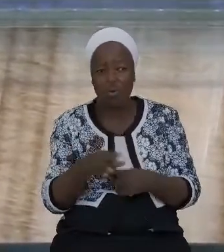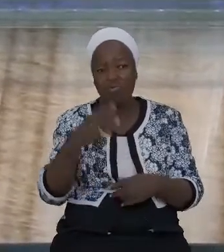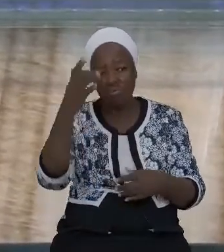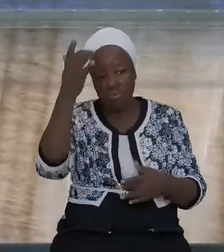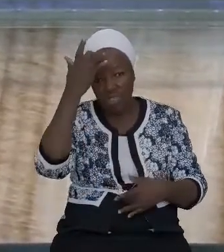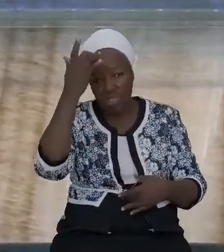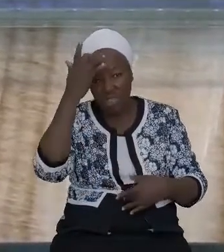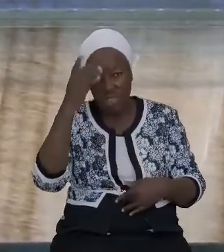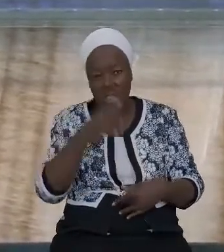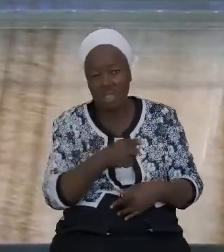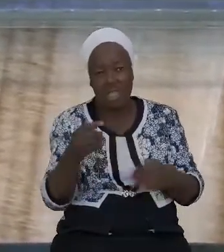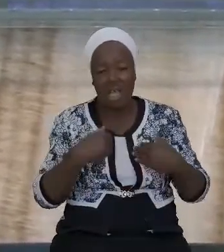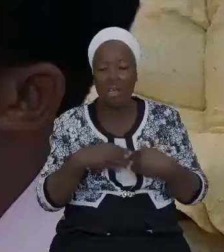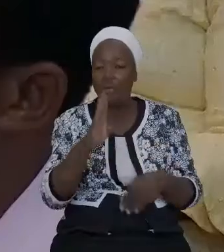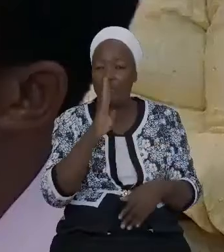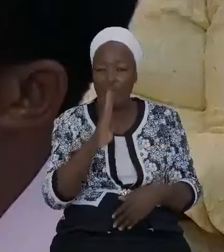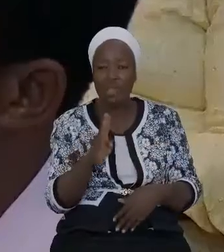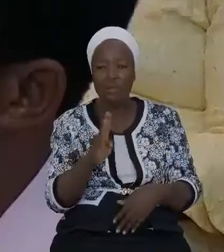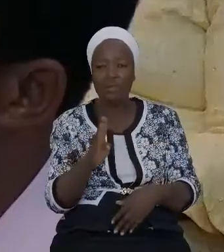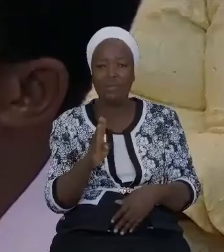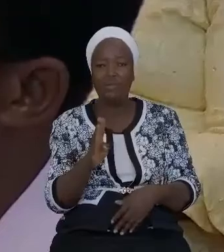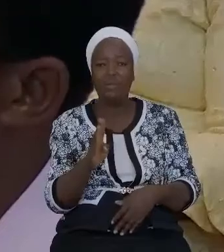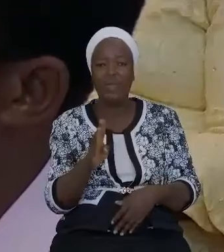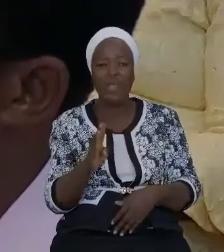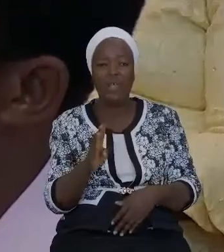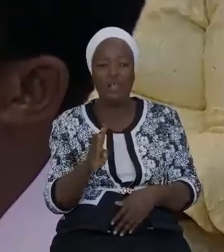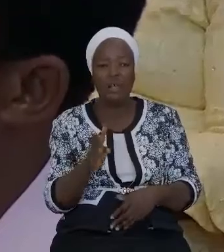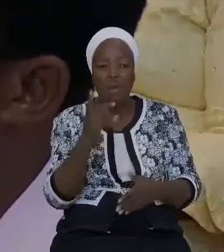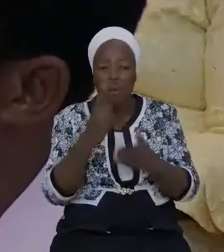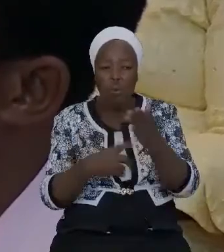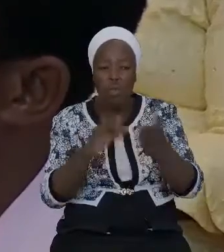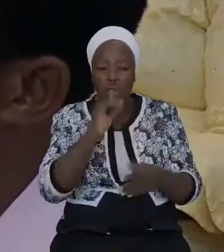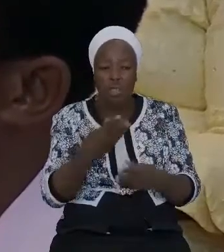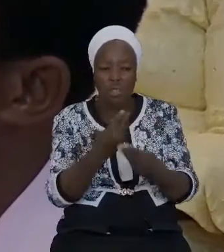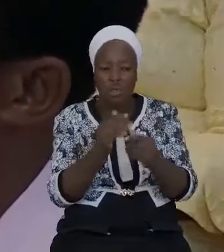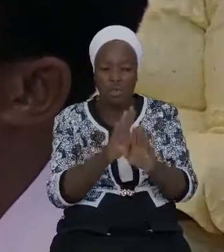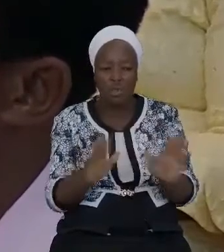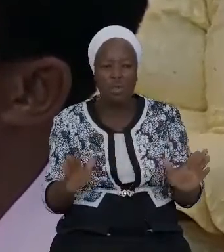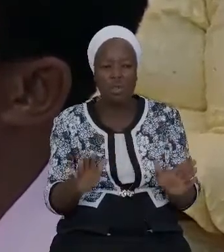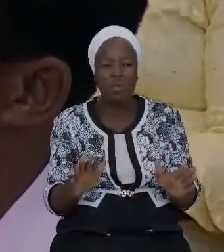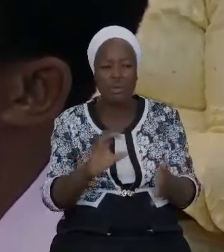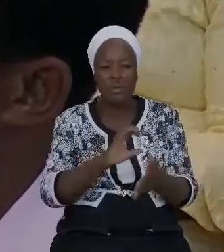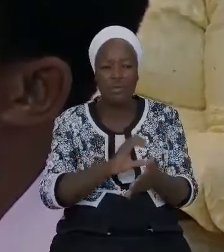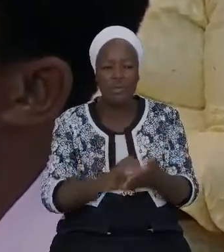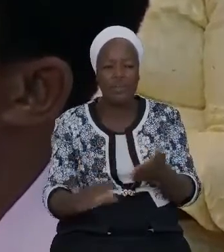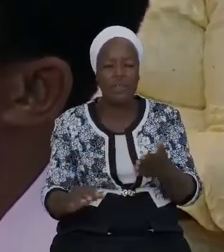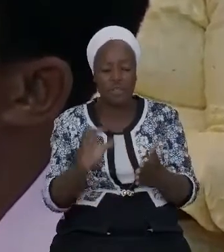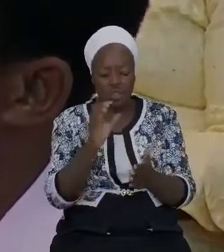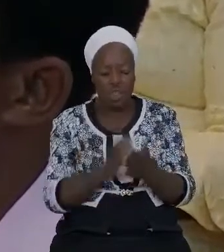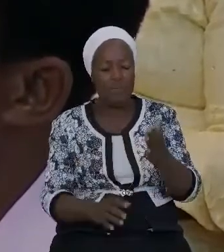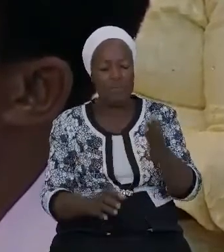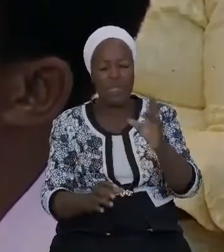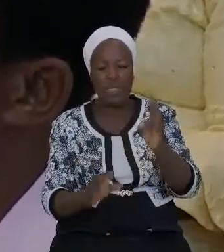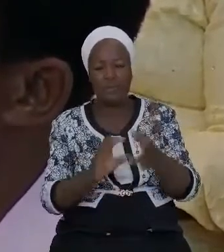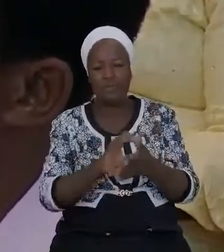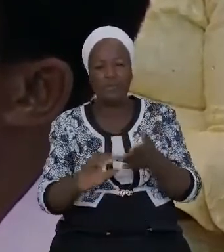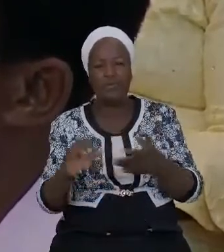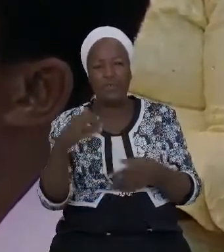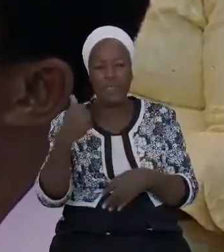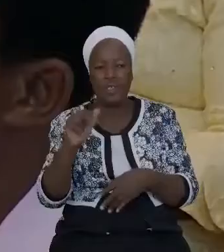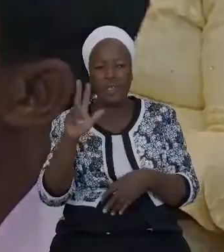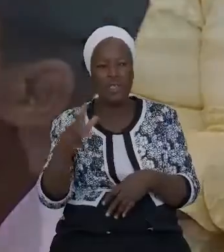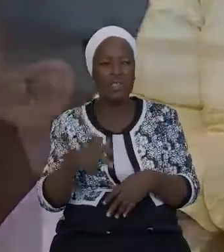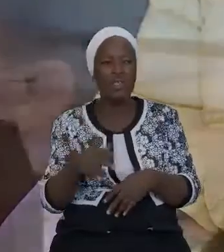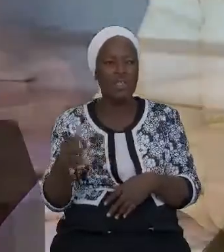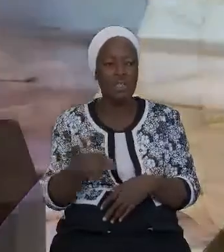the solution? Chapter 7, reading from verse 13. In chapter 7, verse 13, if I shut up